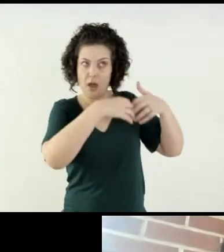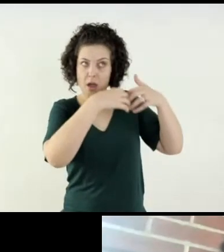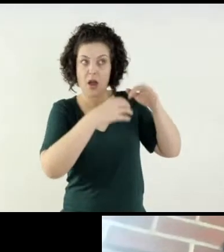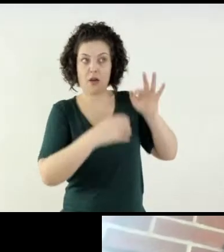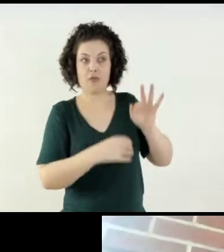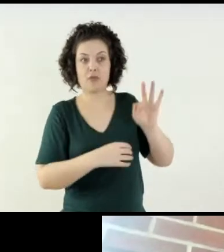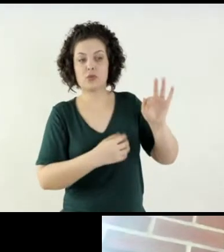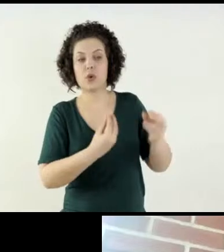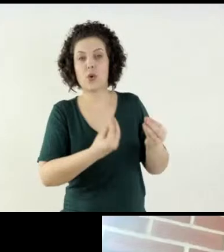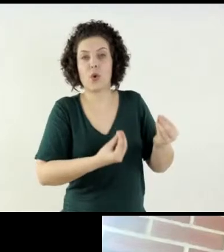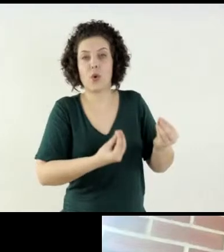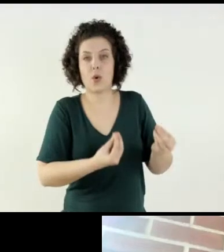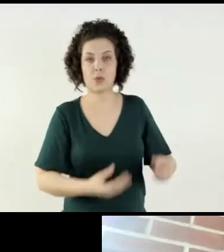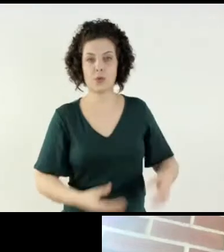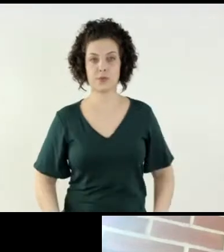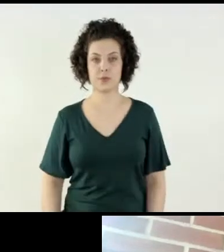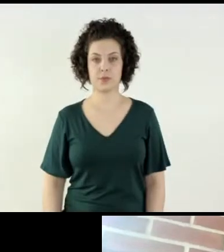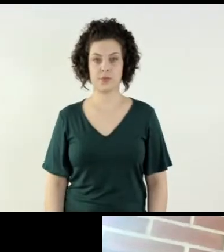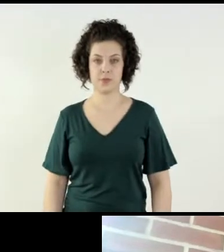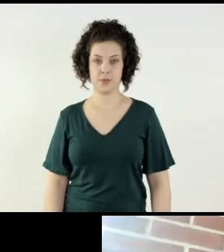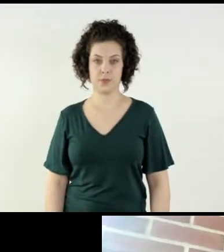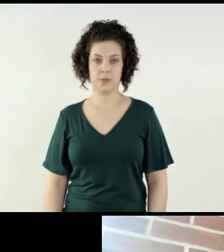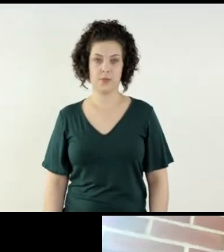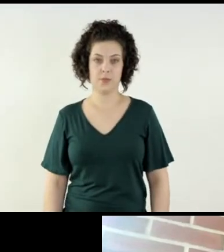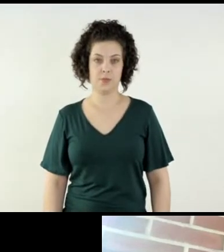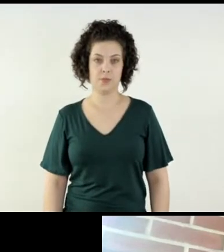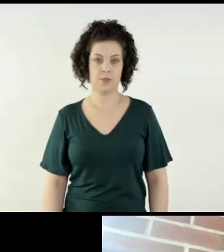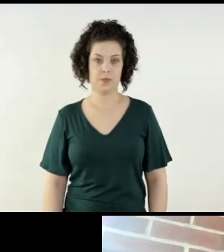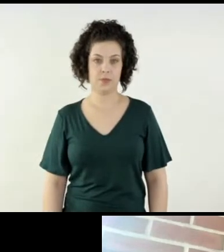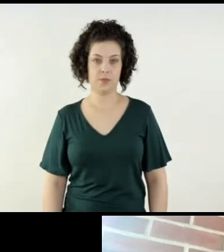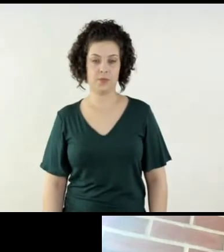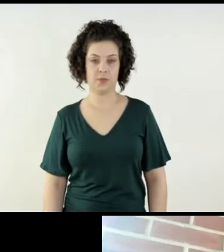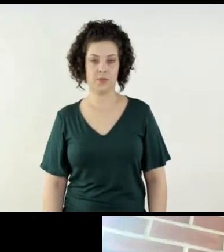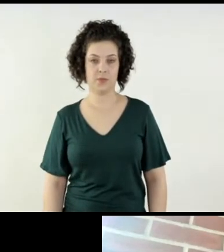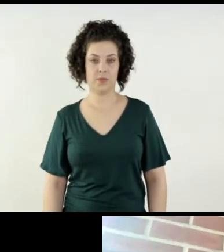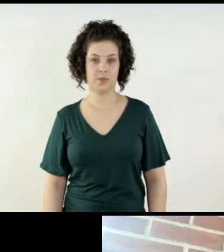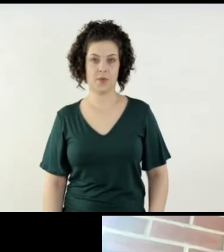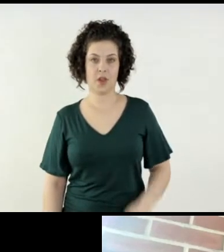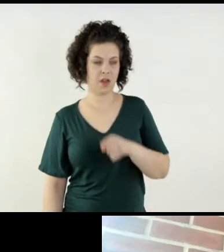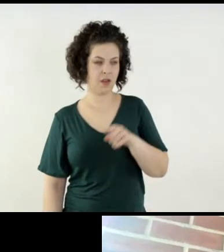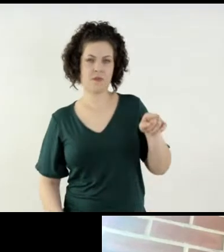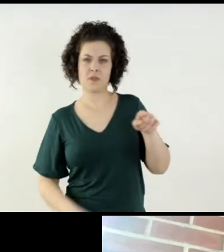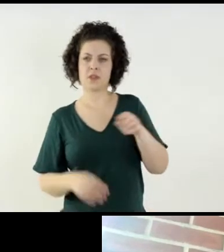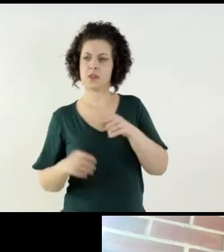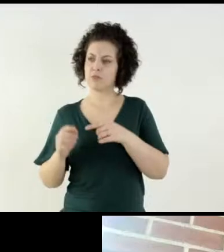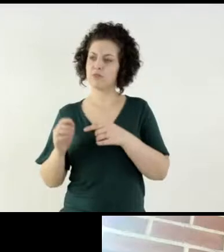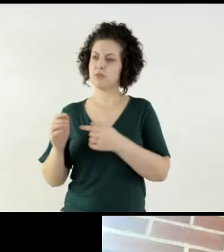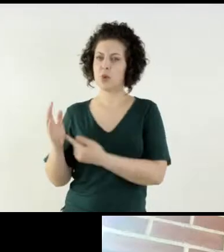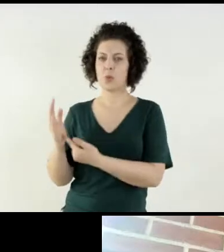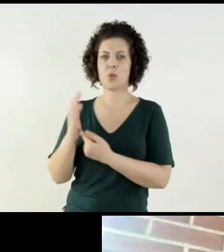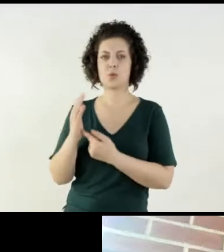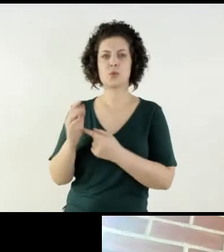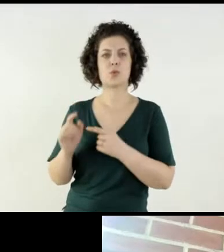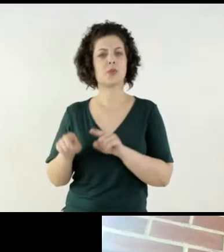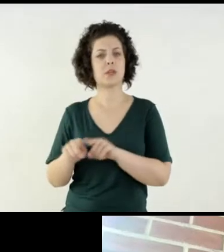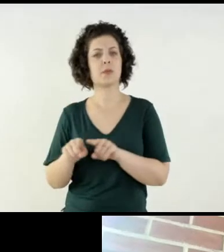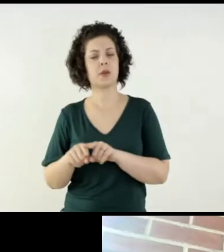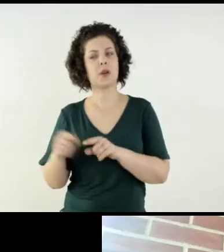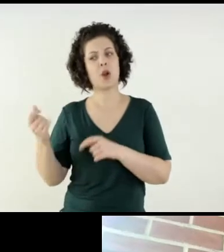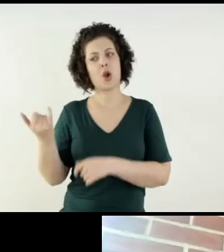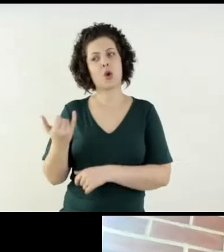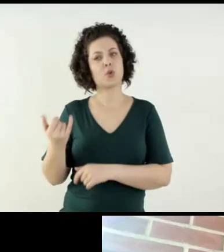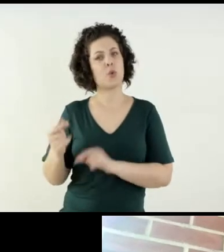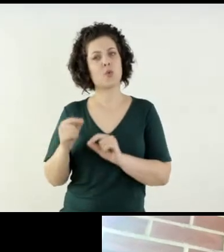And you showed us, and you have spoken here of how you mix together